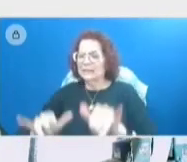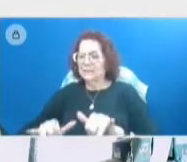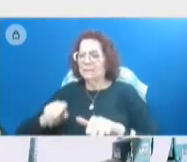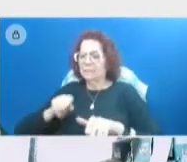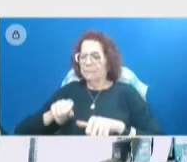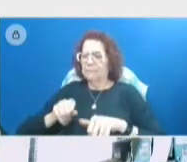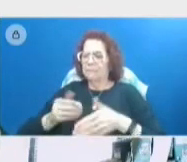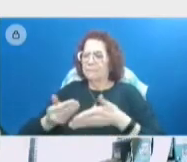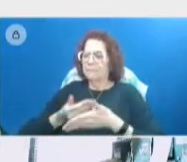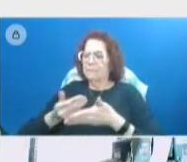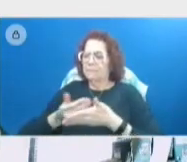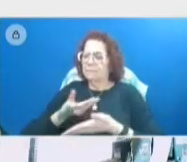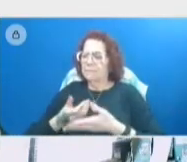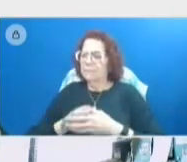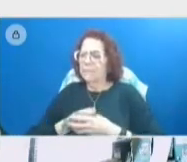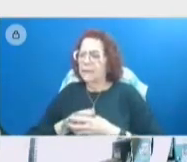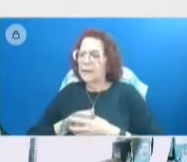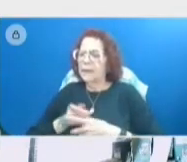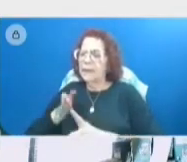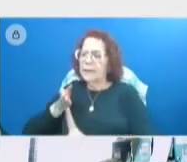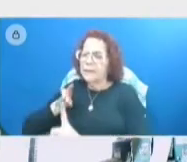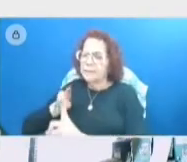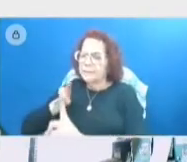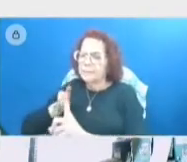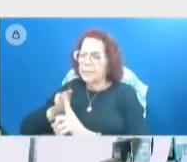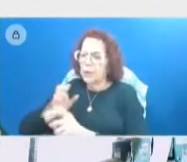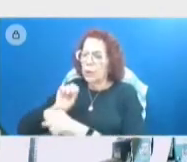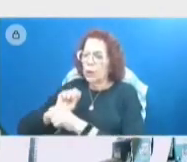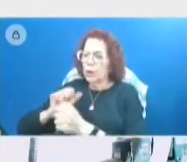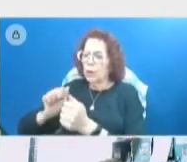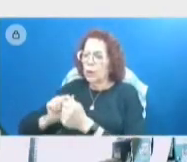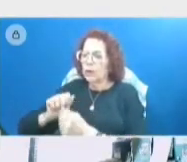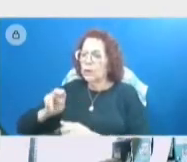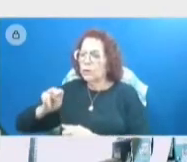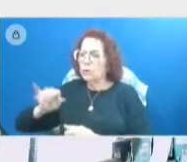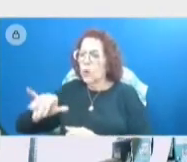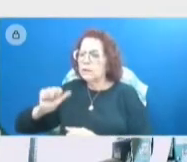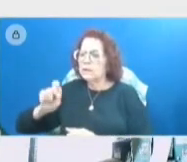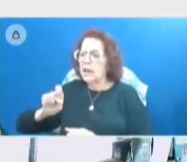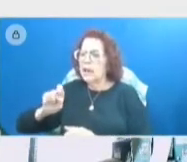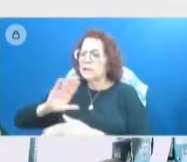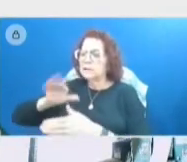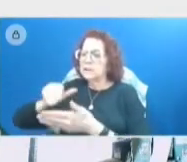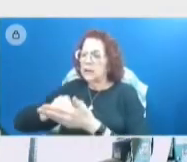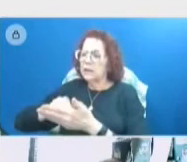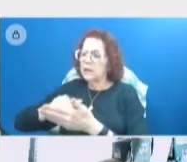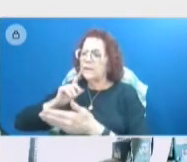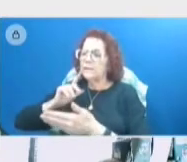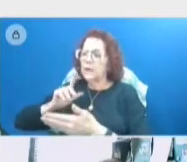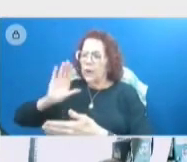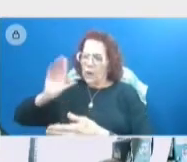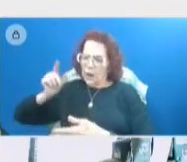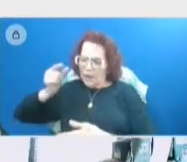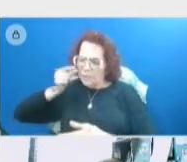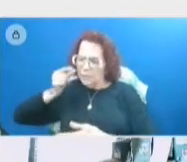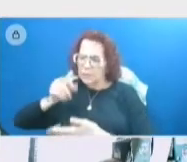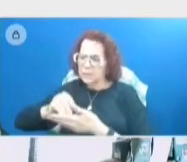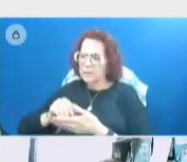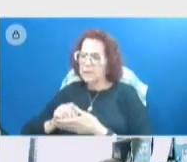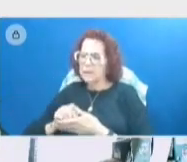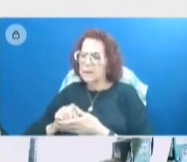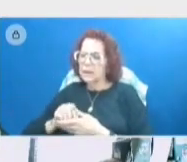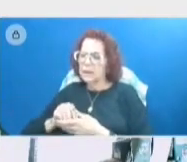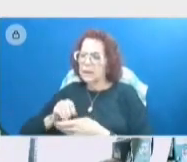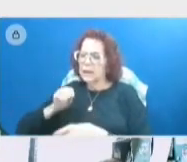for Technology and Government on the future of elections infrastructure project, and that is going